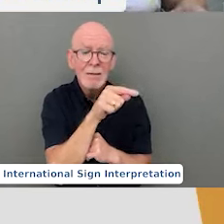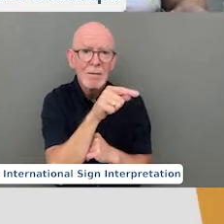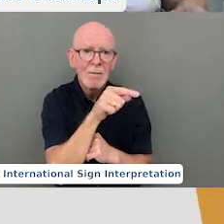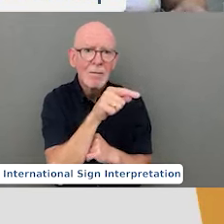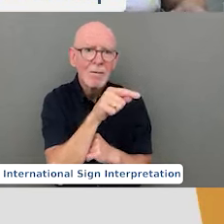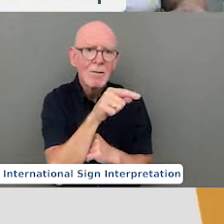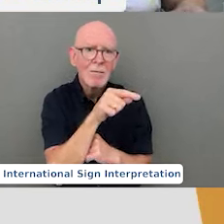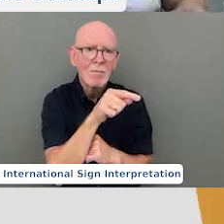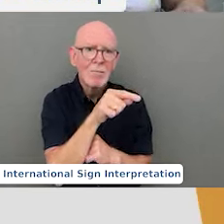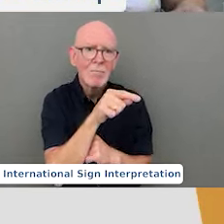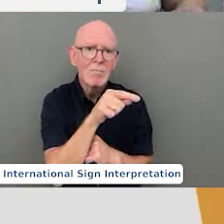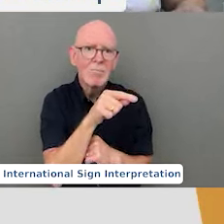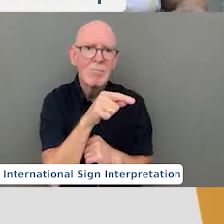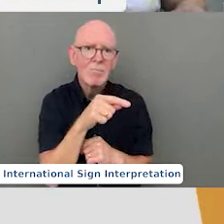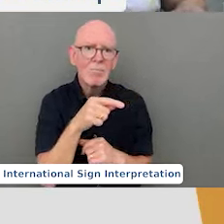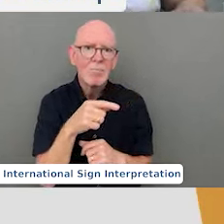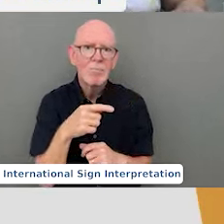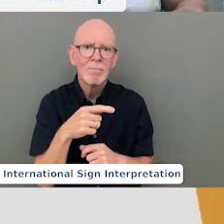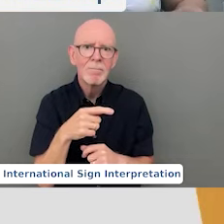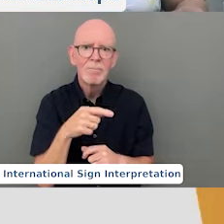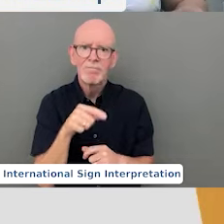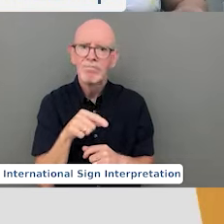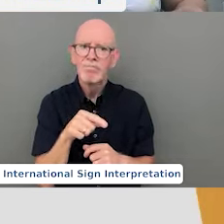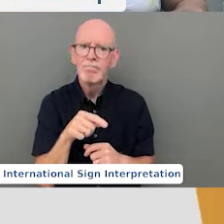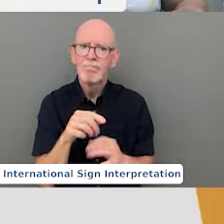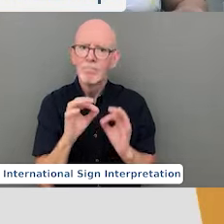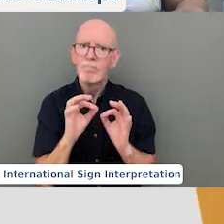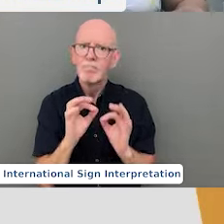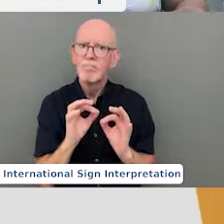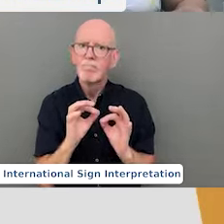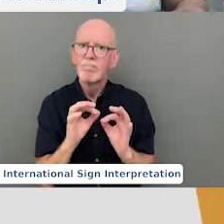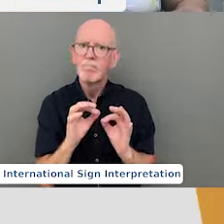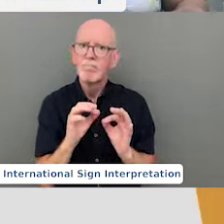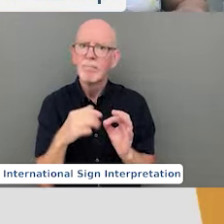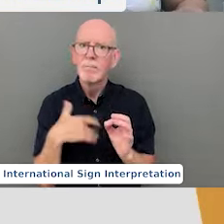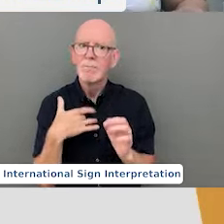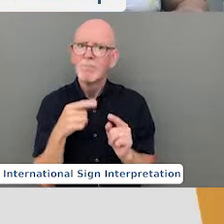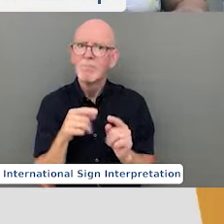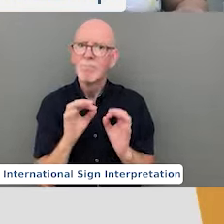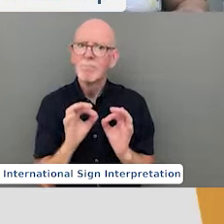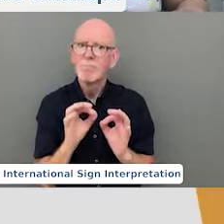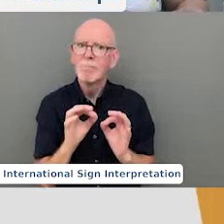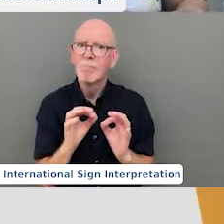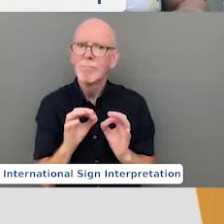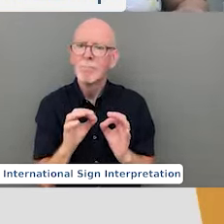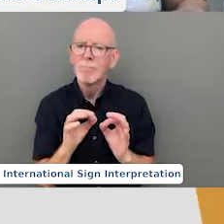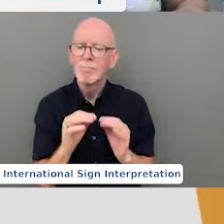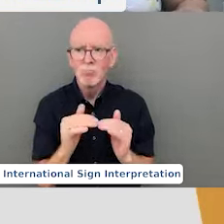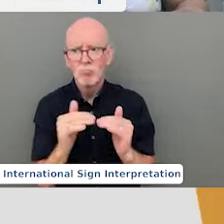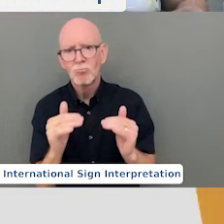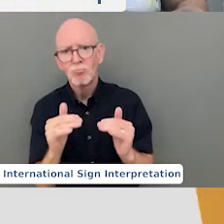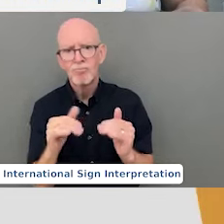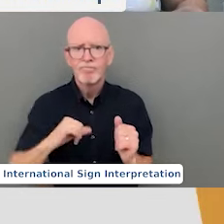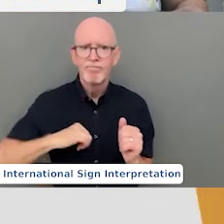social protection in the view of NOLA, and I'm sure persons with disabilities agree that social protection